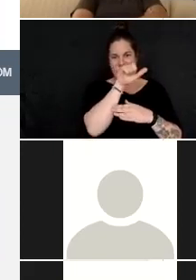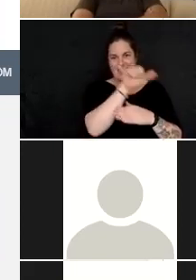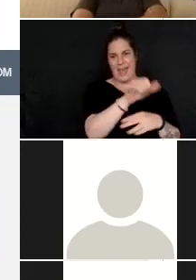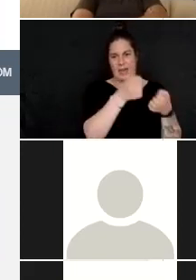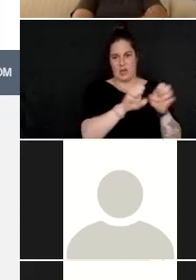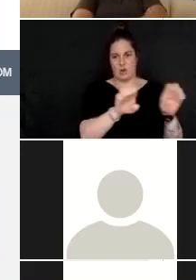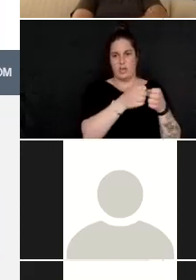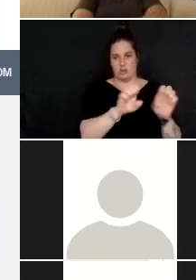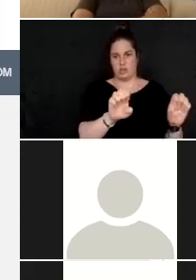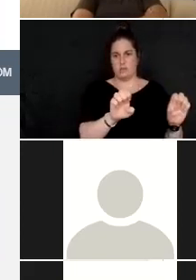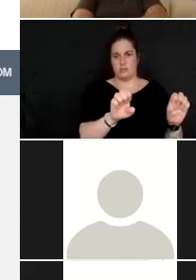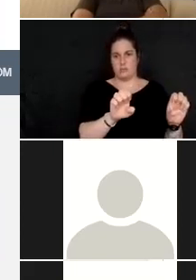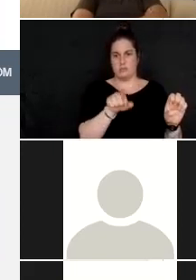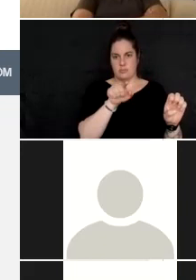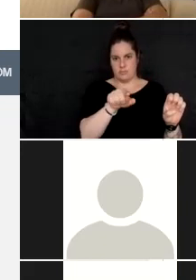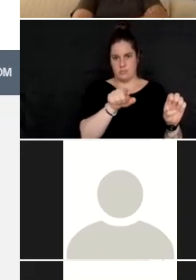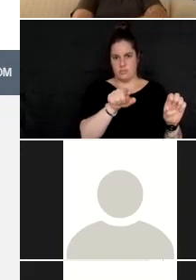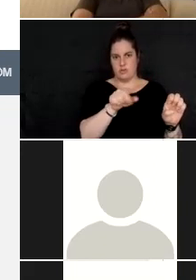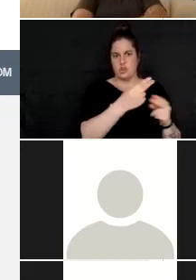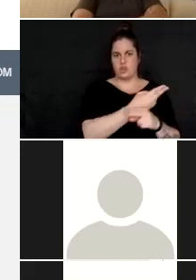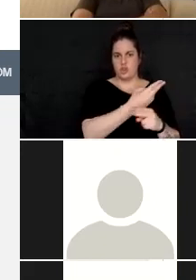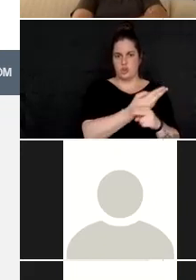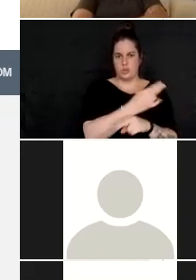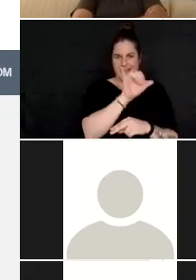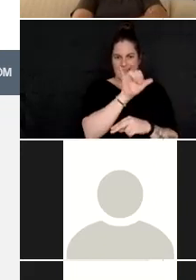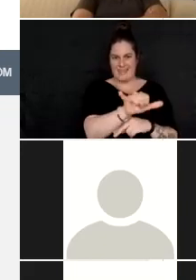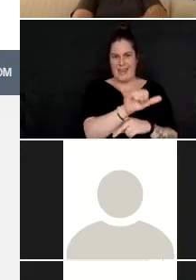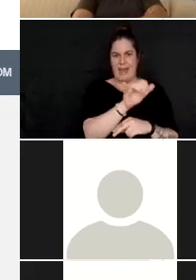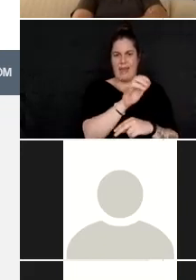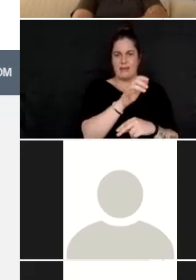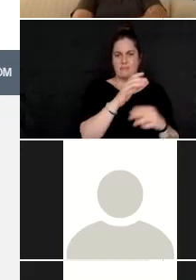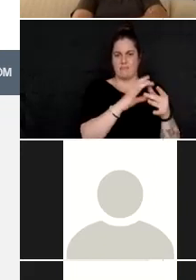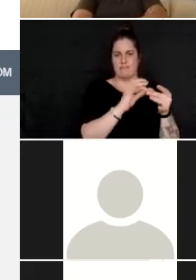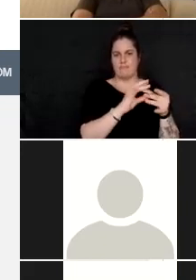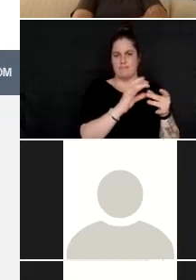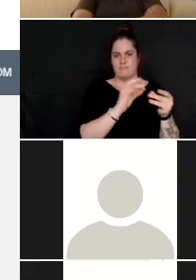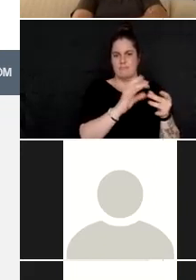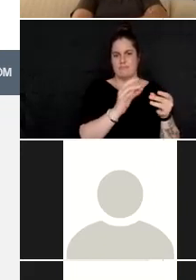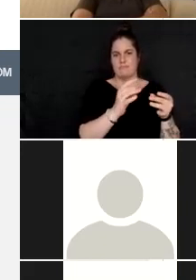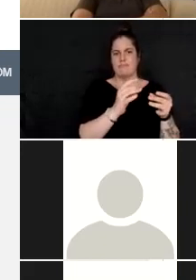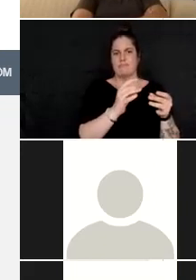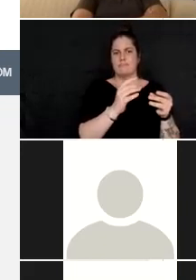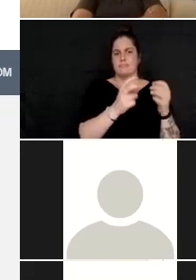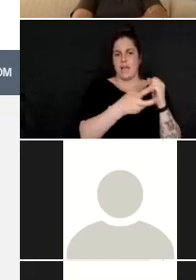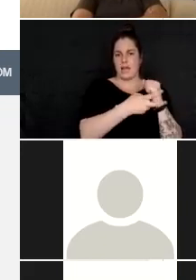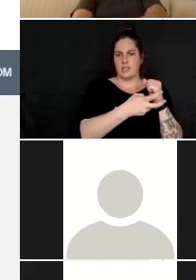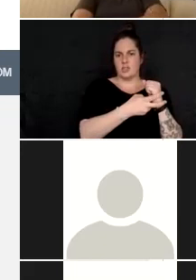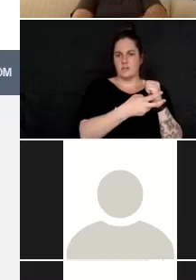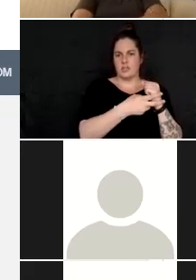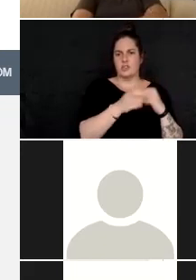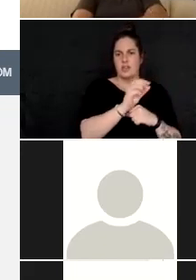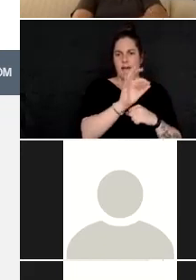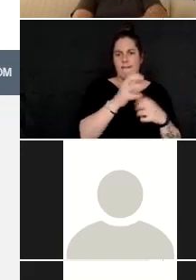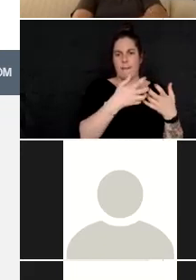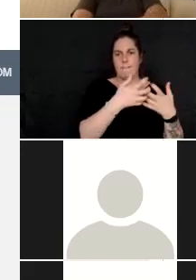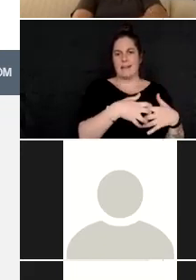the utilization of this statement of the conservation of mechanical energy. And I'll show you